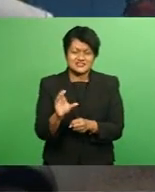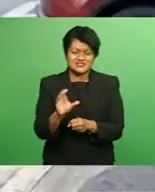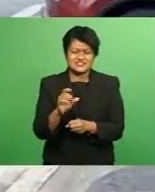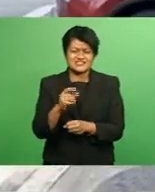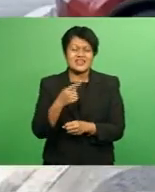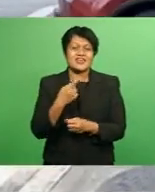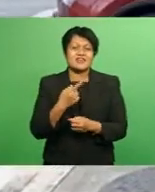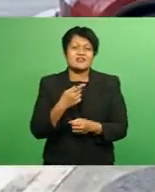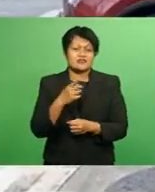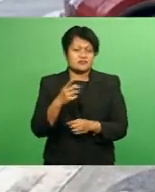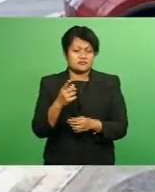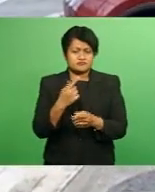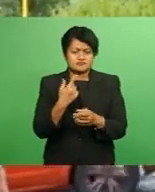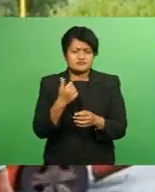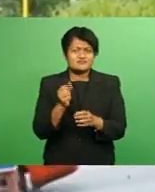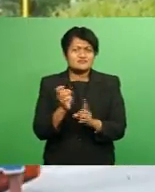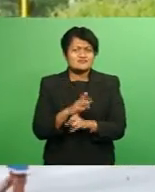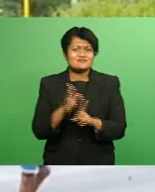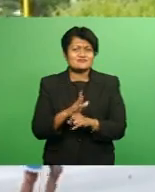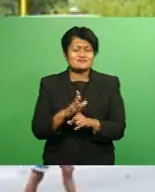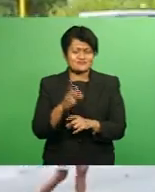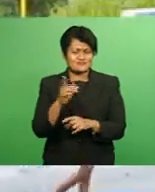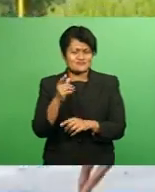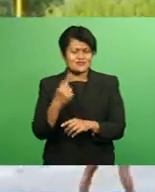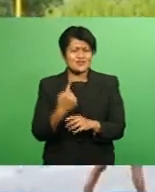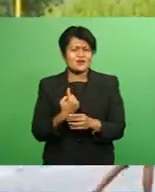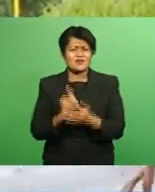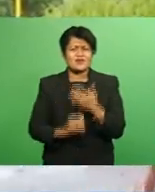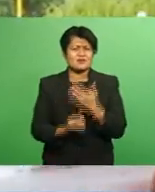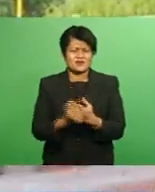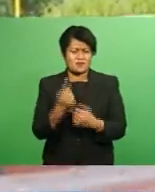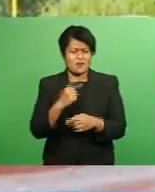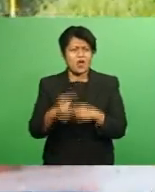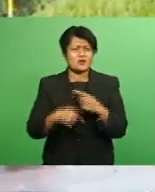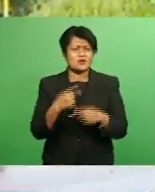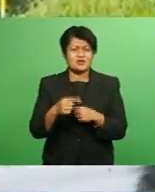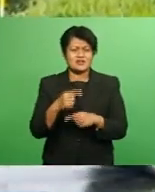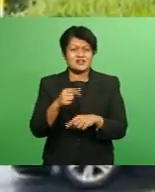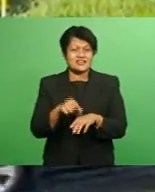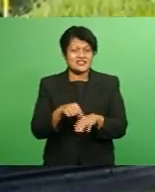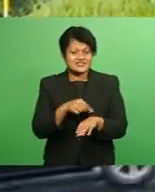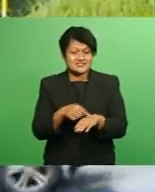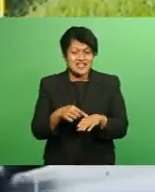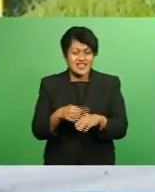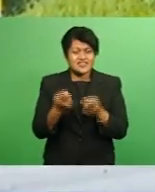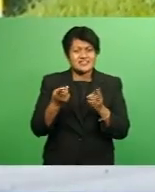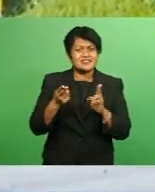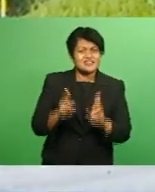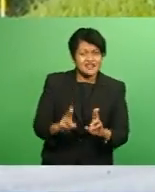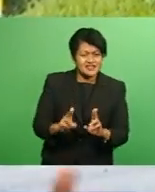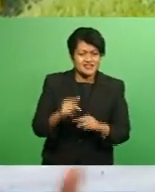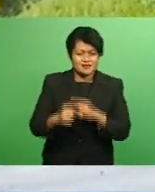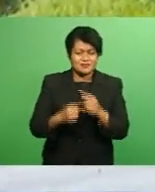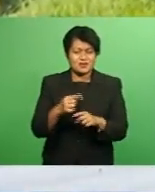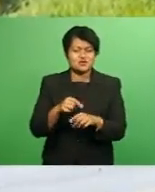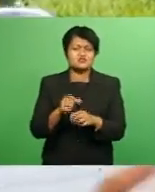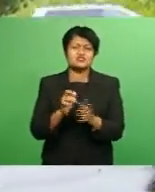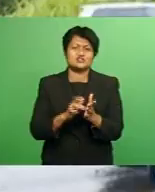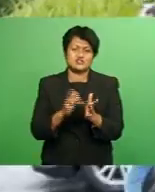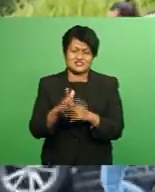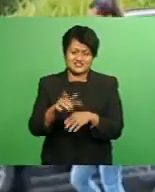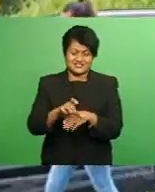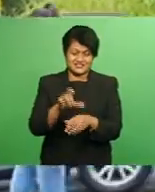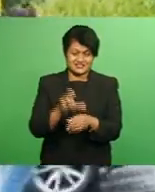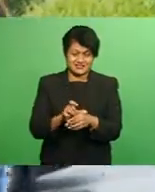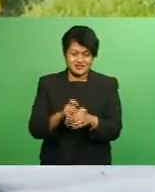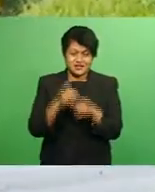is love and unity. Easter is all about the death and the resurrection of Jesus Christ, and that portrayed the love that he had